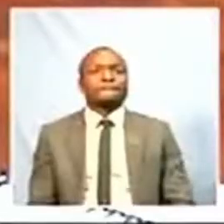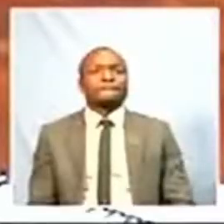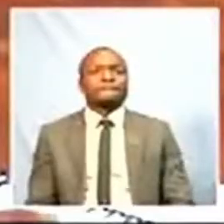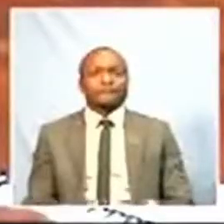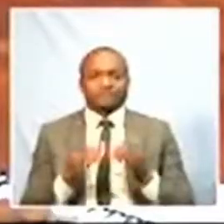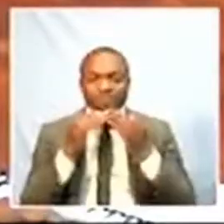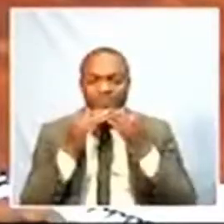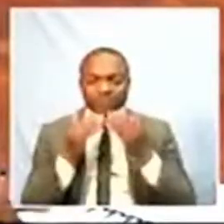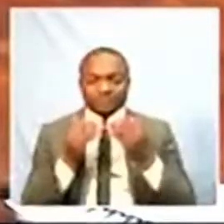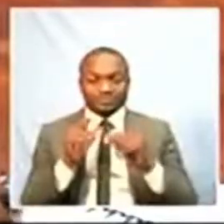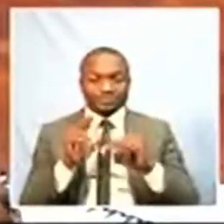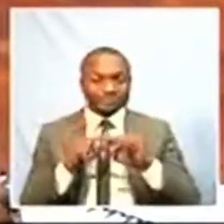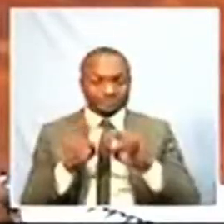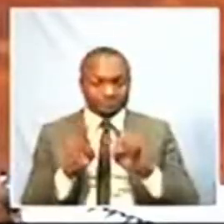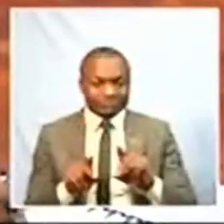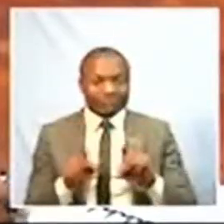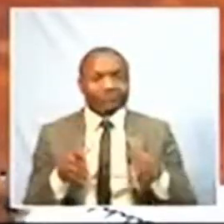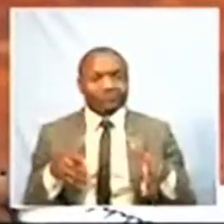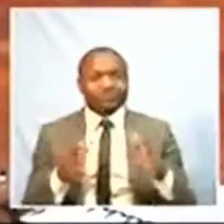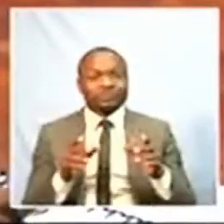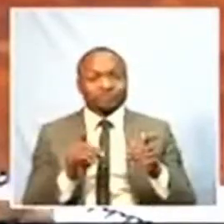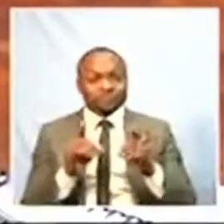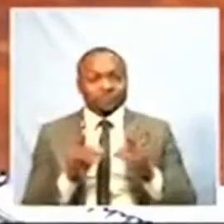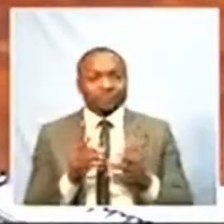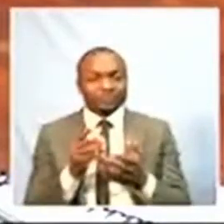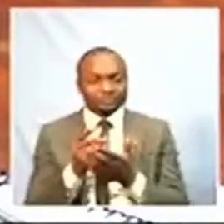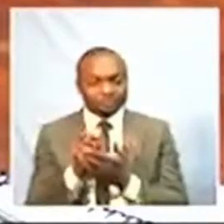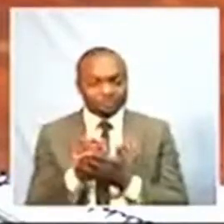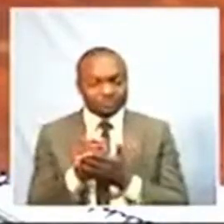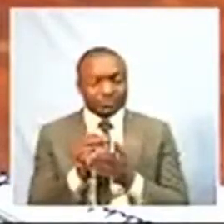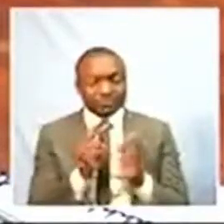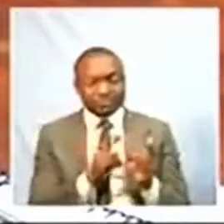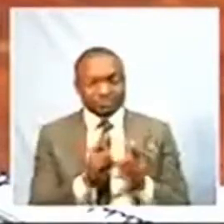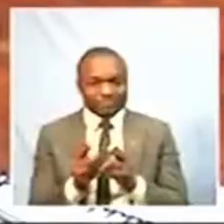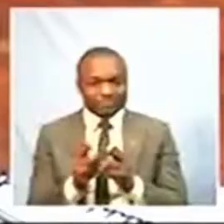Thank you, Chair. I'll allow Director of Finance to respond.